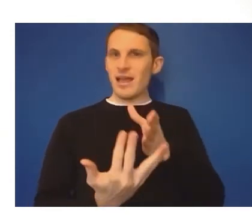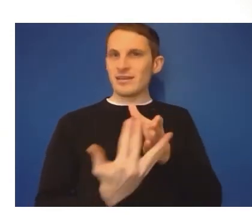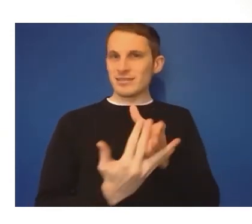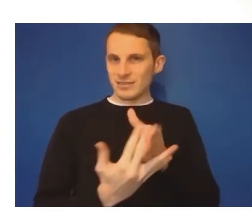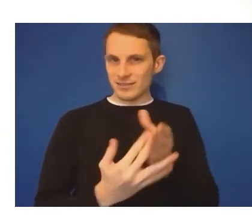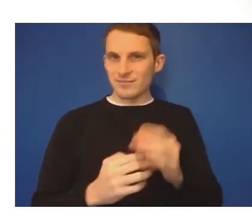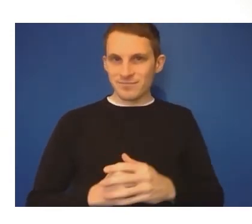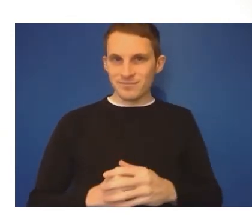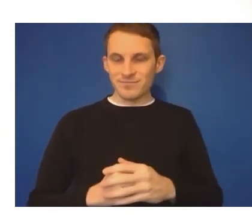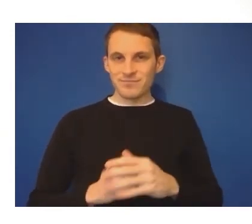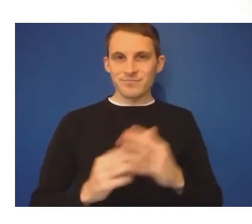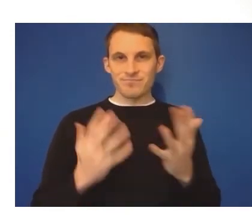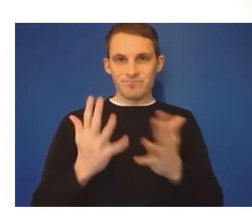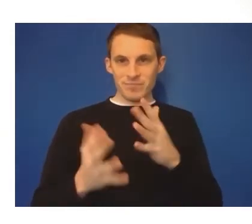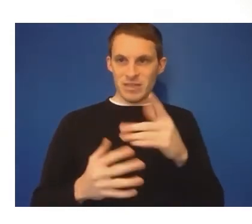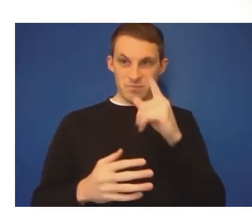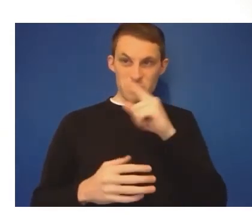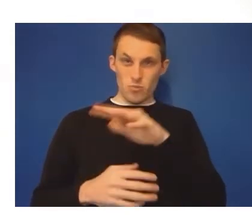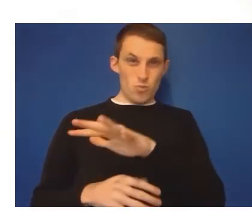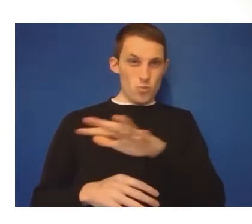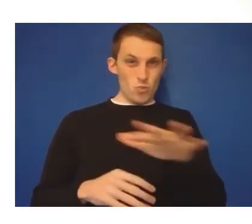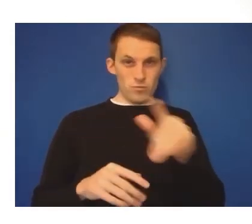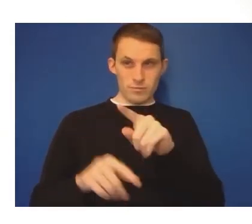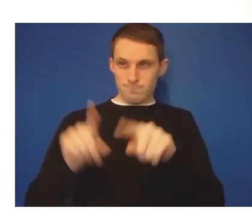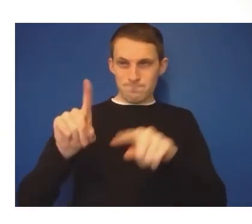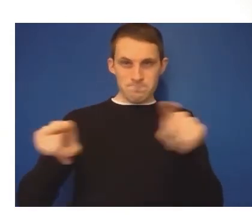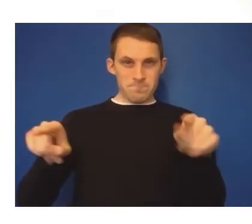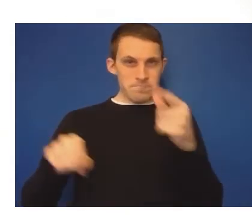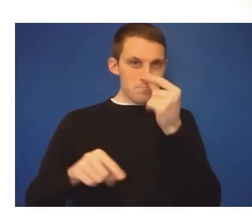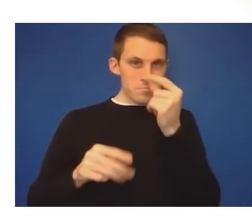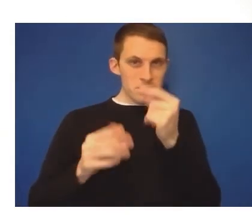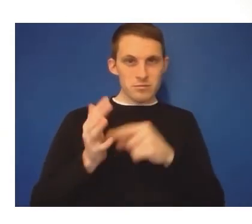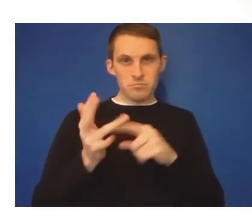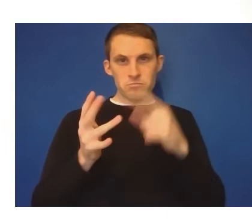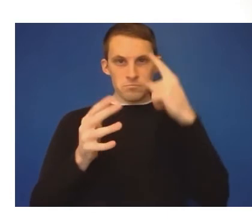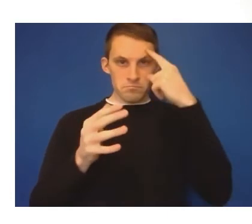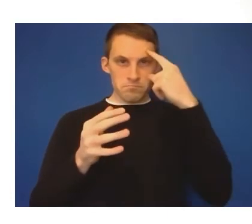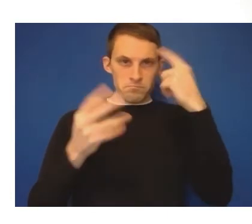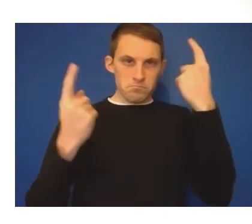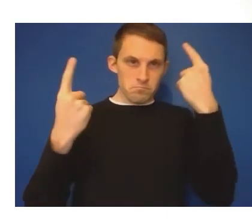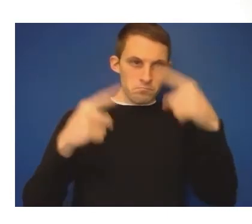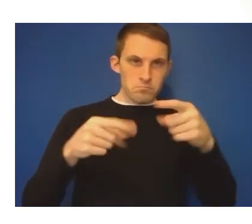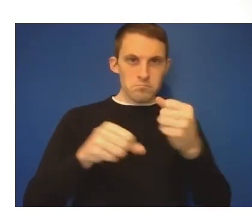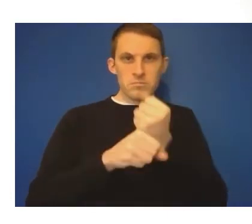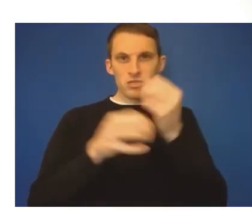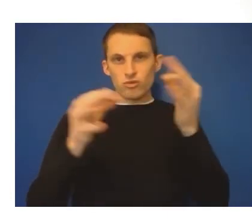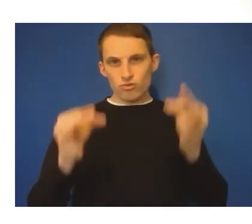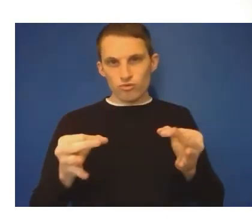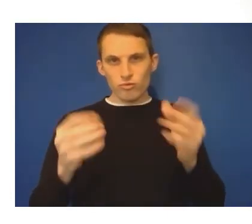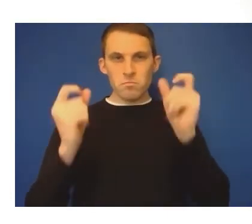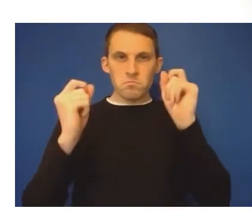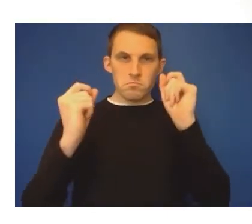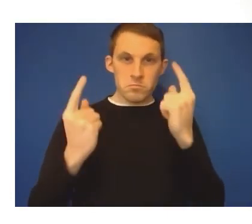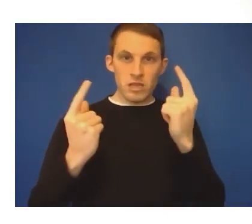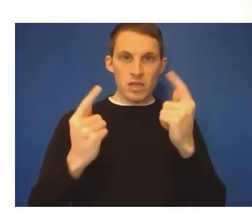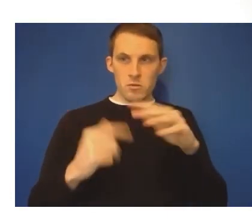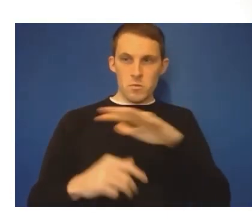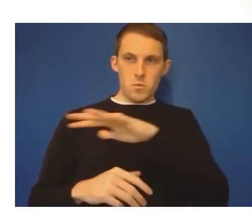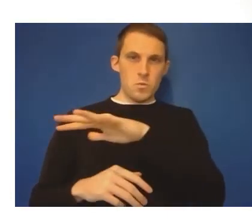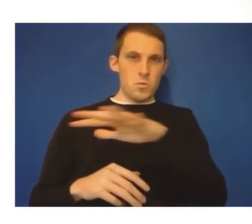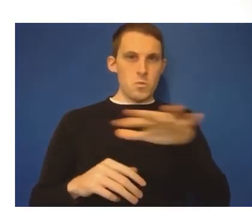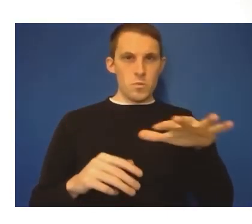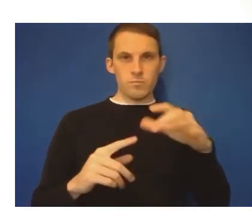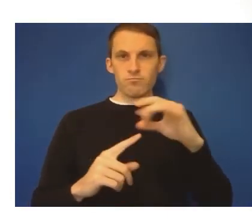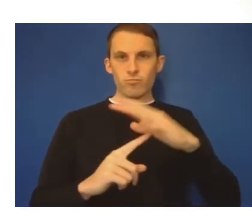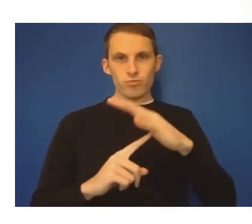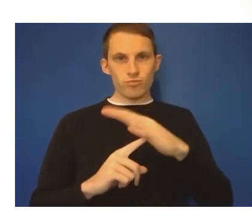make decisions varies depending on a whole range of factors. And we've had feedback from retailers, consumers, and